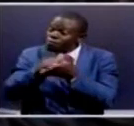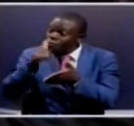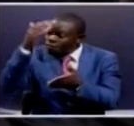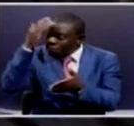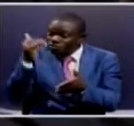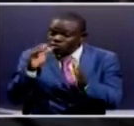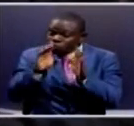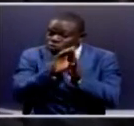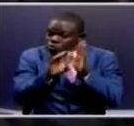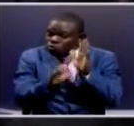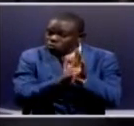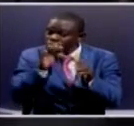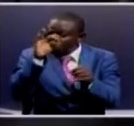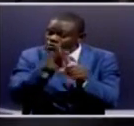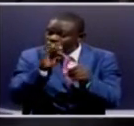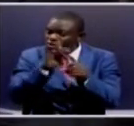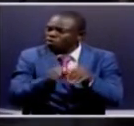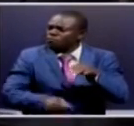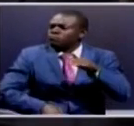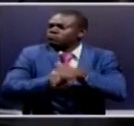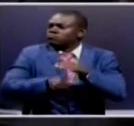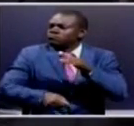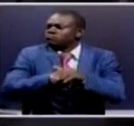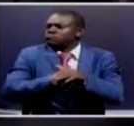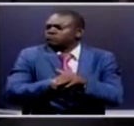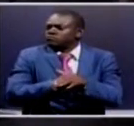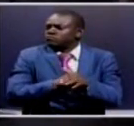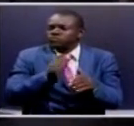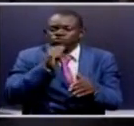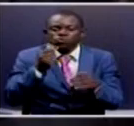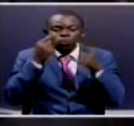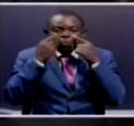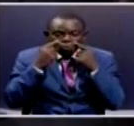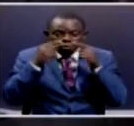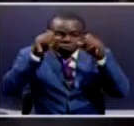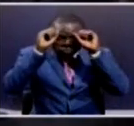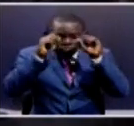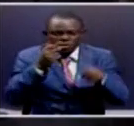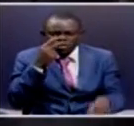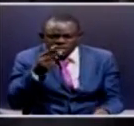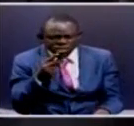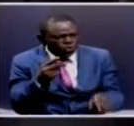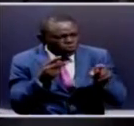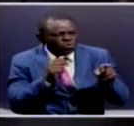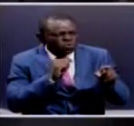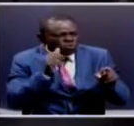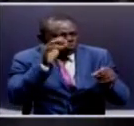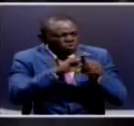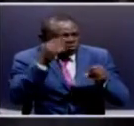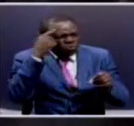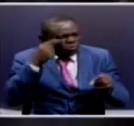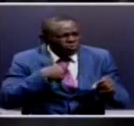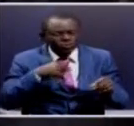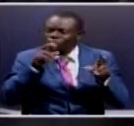by secret ballot. So that at the end of the vote, nobody would know how I have voted.